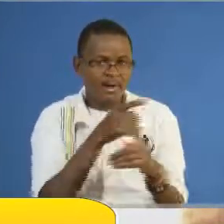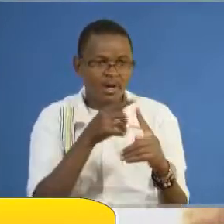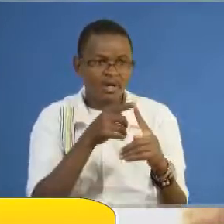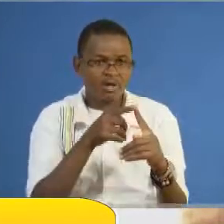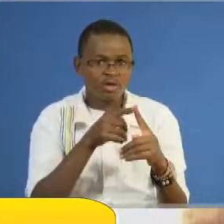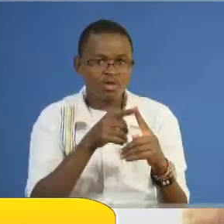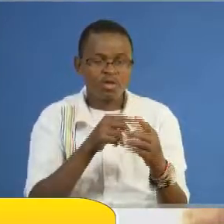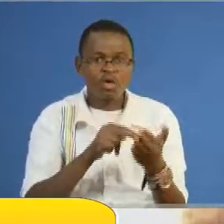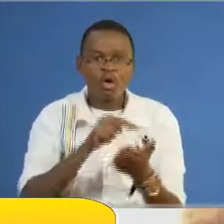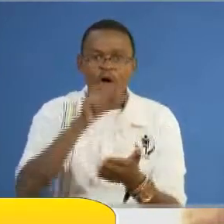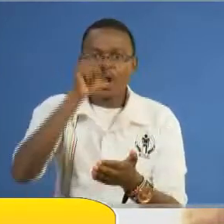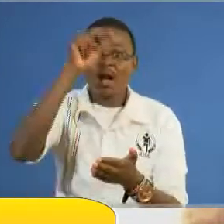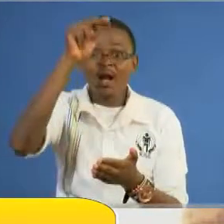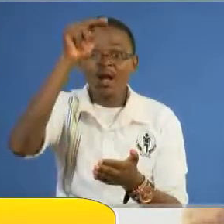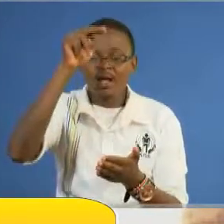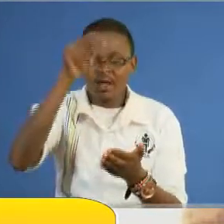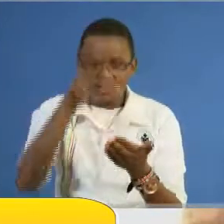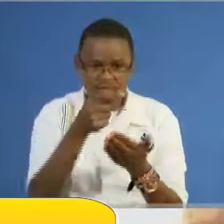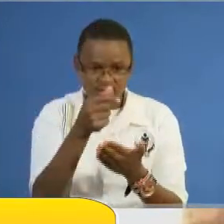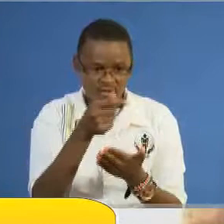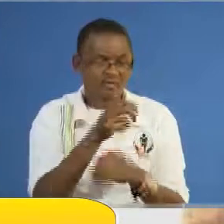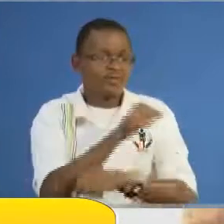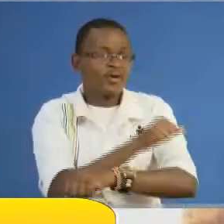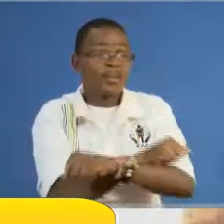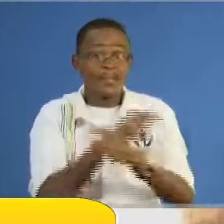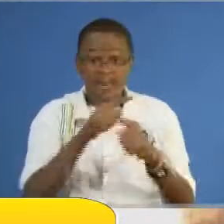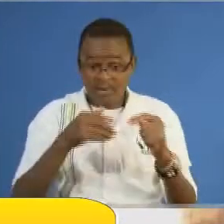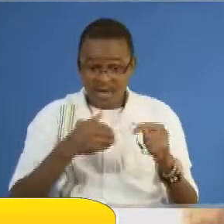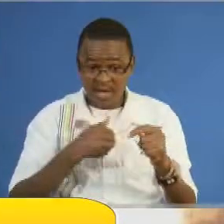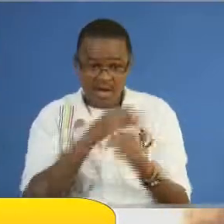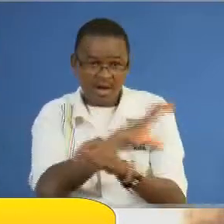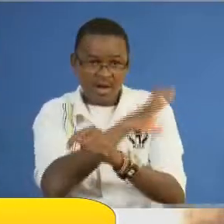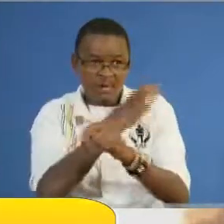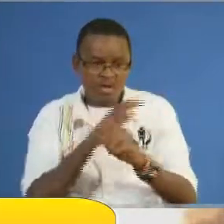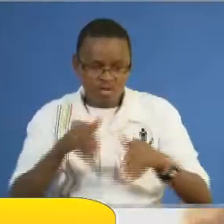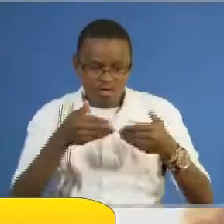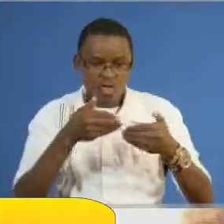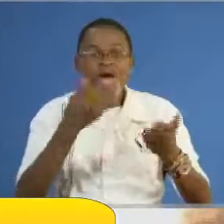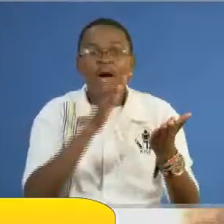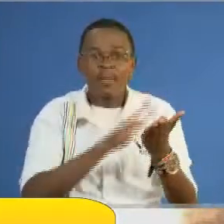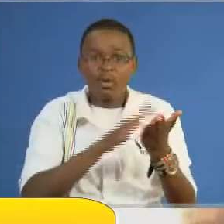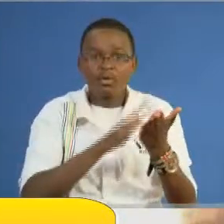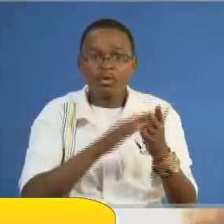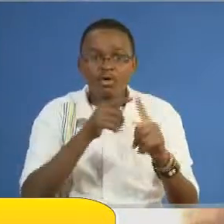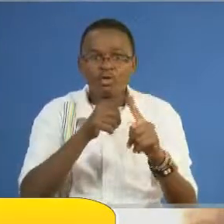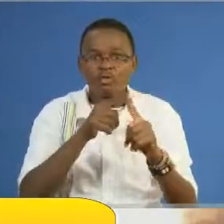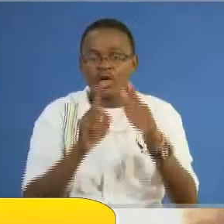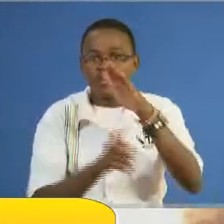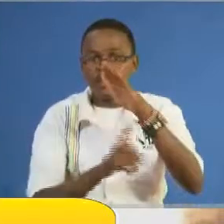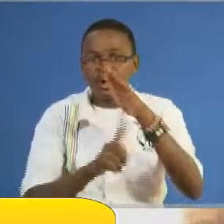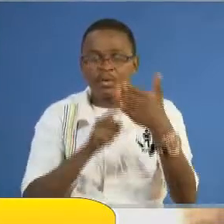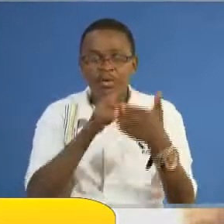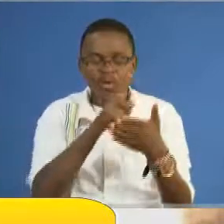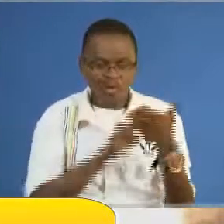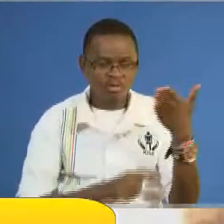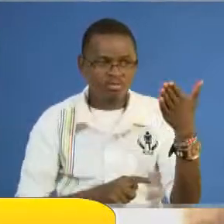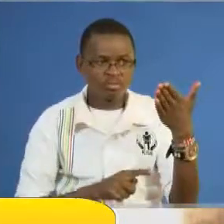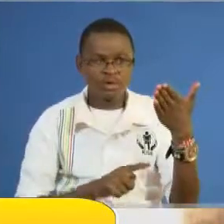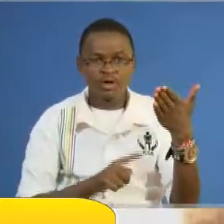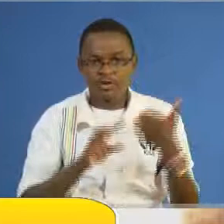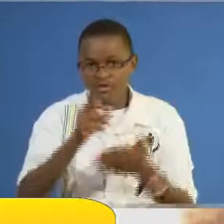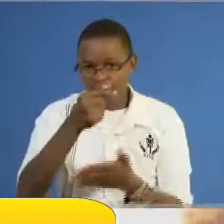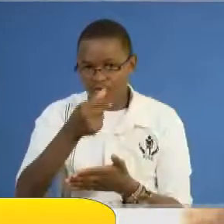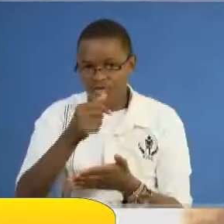fee, but we have the capacity to give a proposal to the ministry as to what